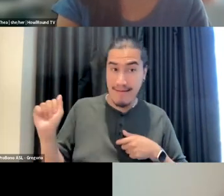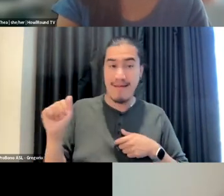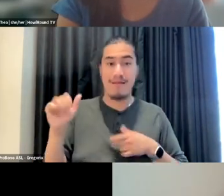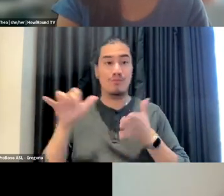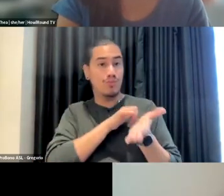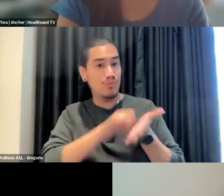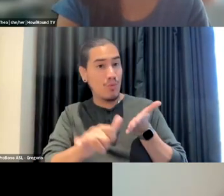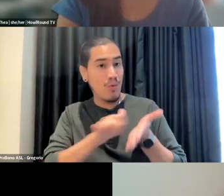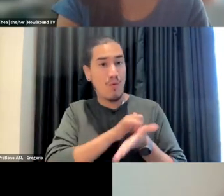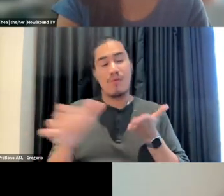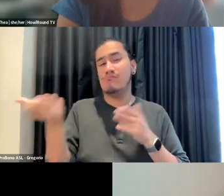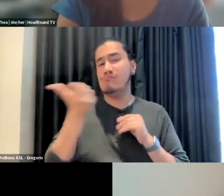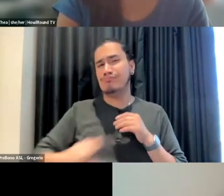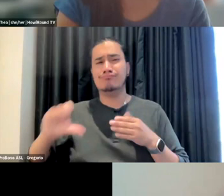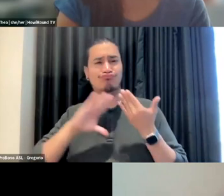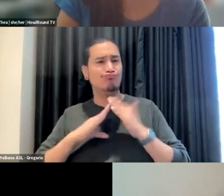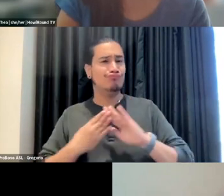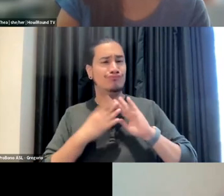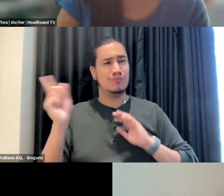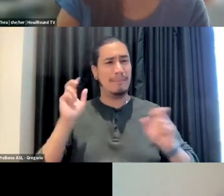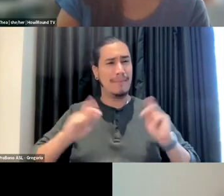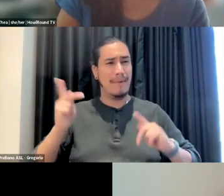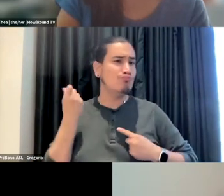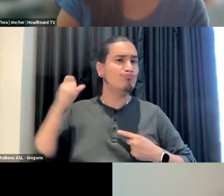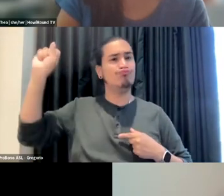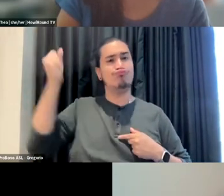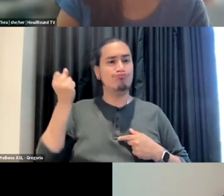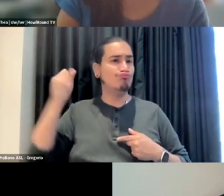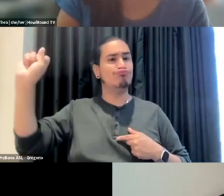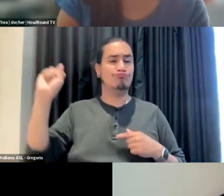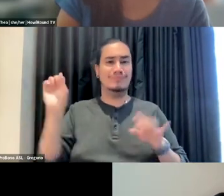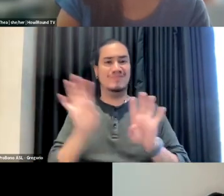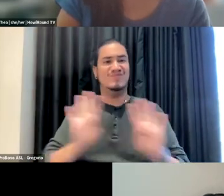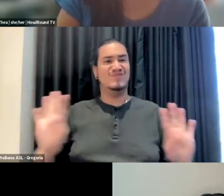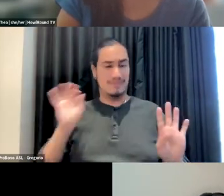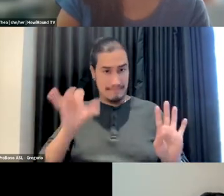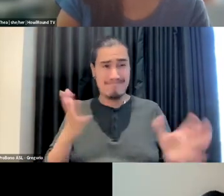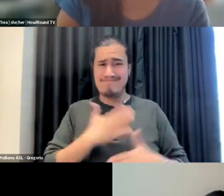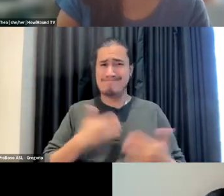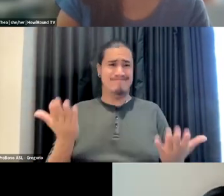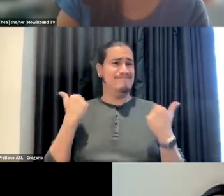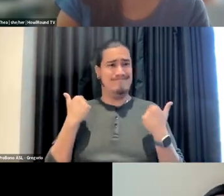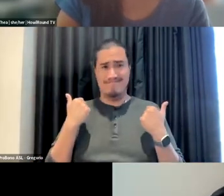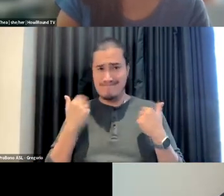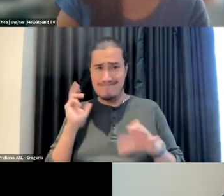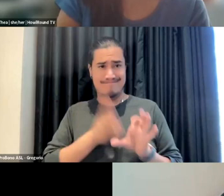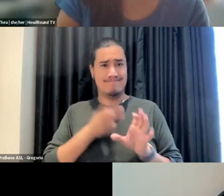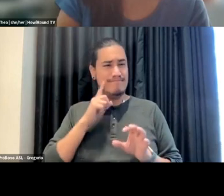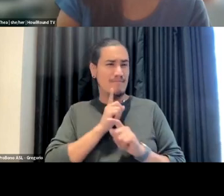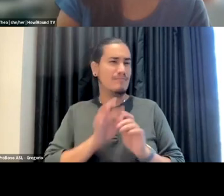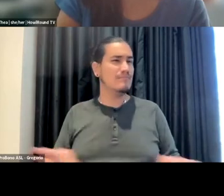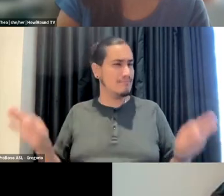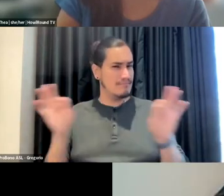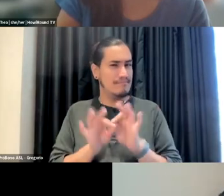York, or any other cities where folks are striking and they're at the picket lines, please come in and join folks, because it's very, very